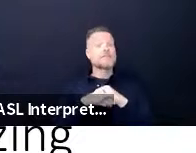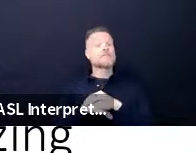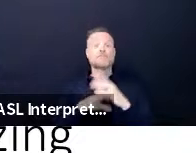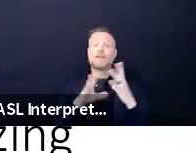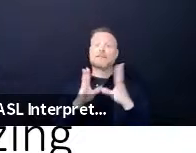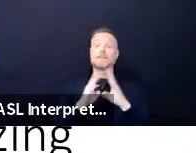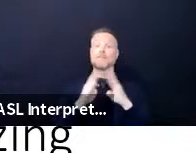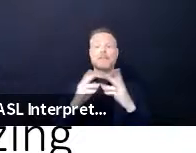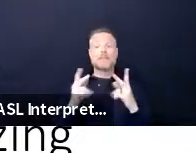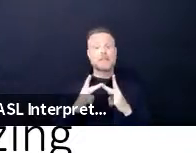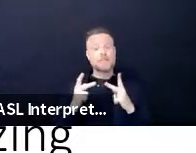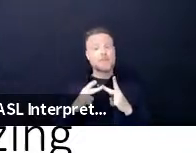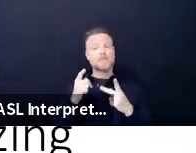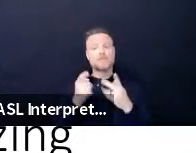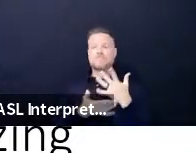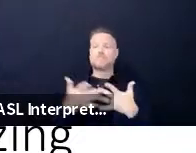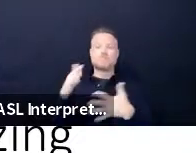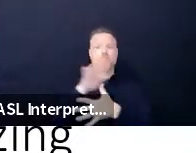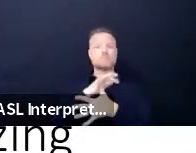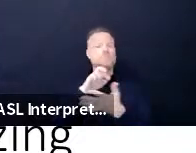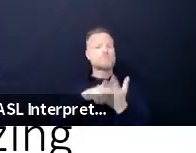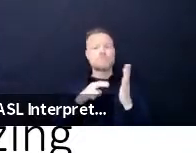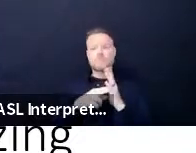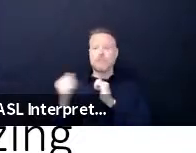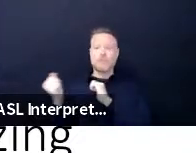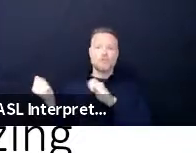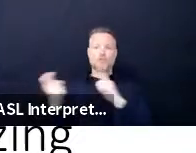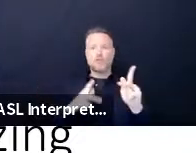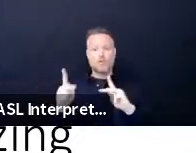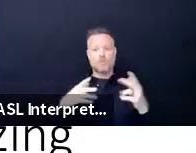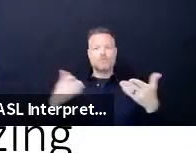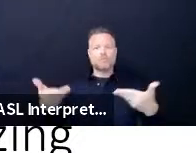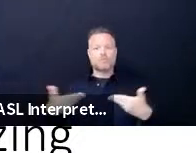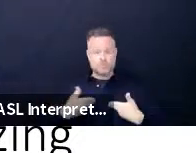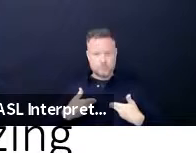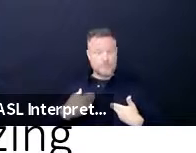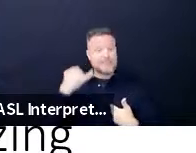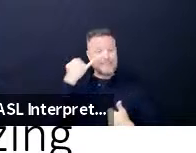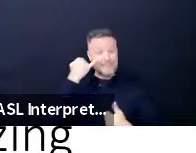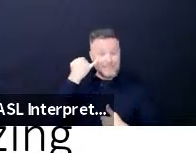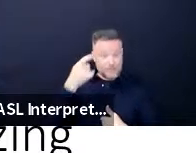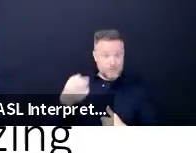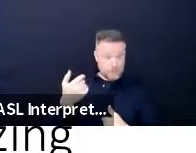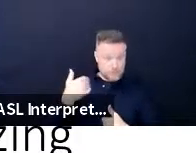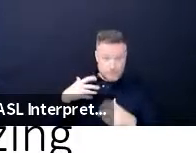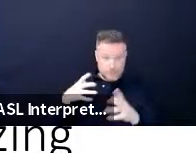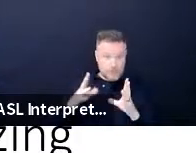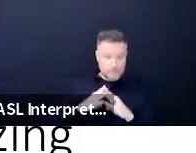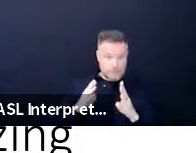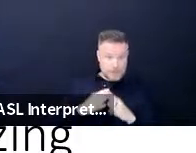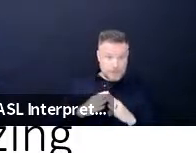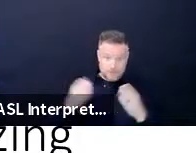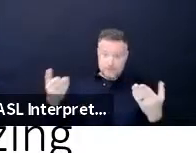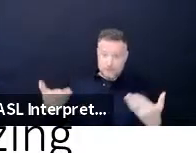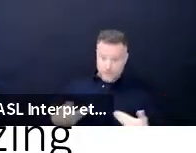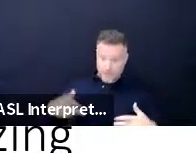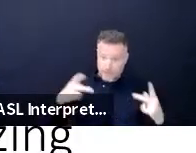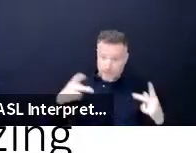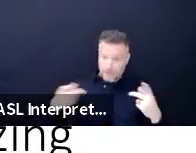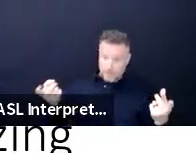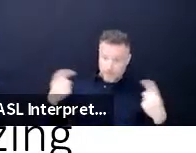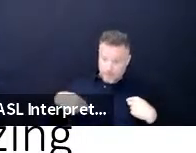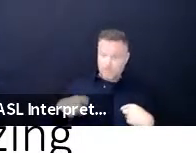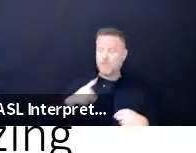be a priority so that all are welcome to participate. So if you're holding a meeting and you're inviting people in, make sure that